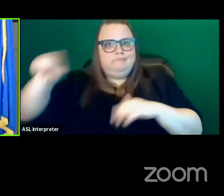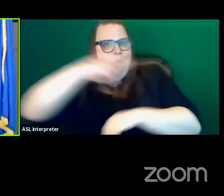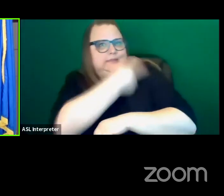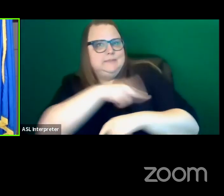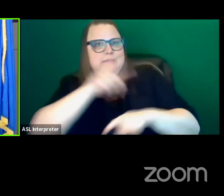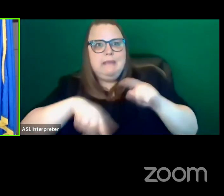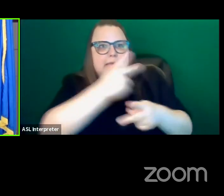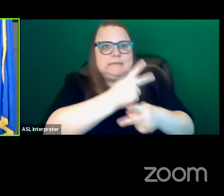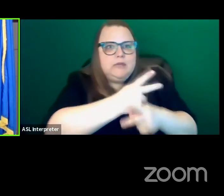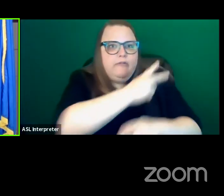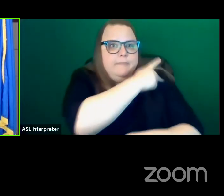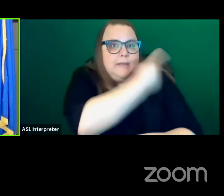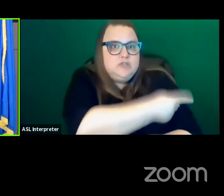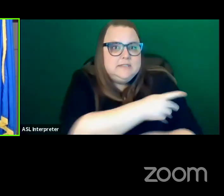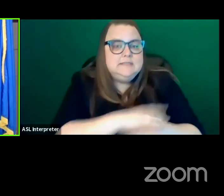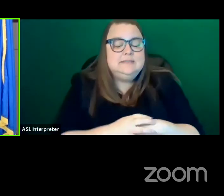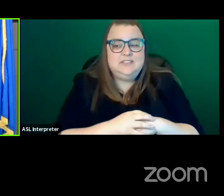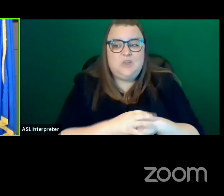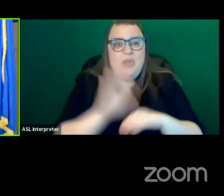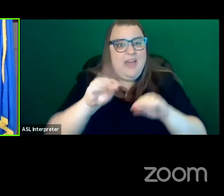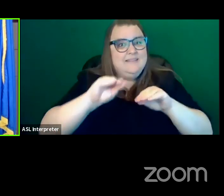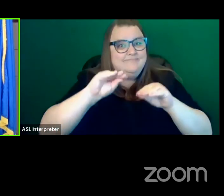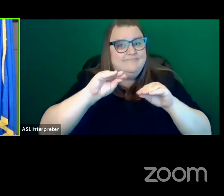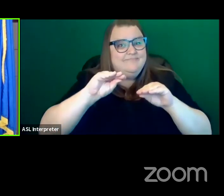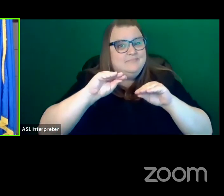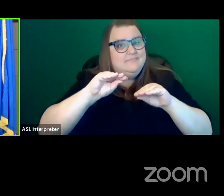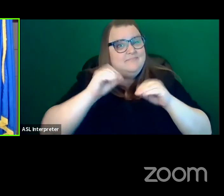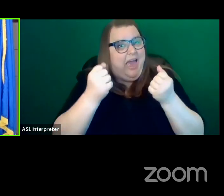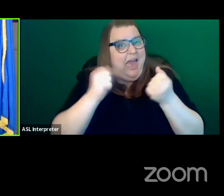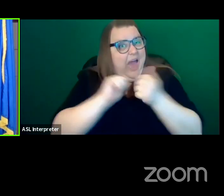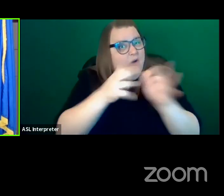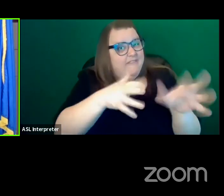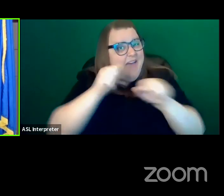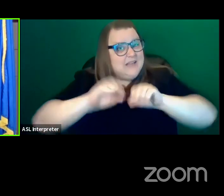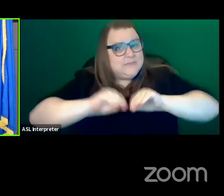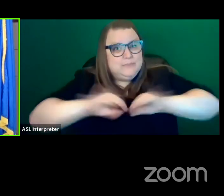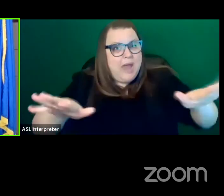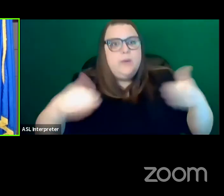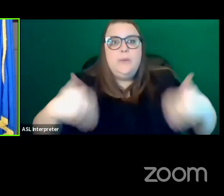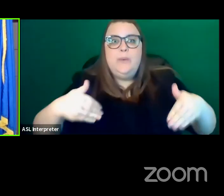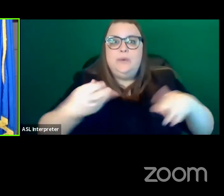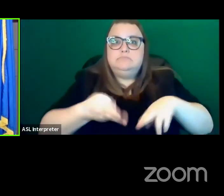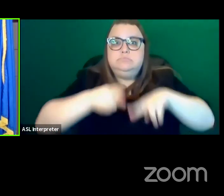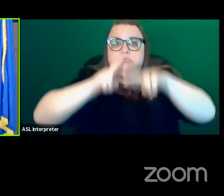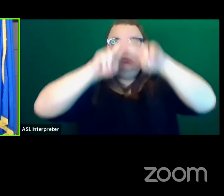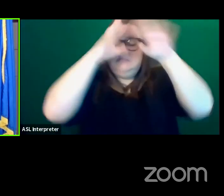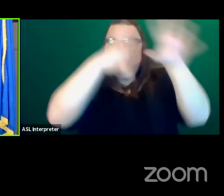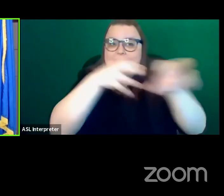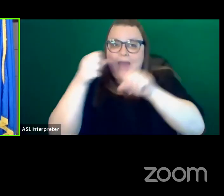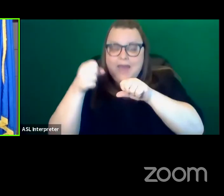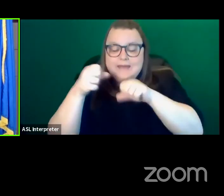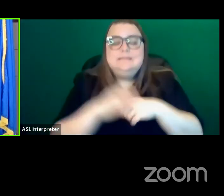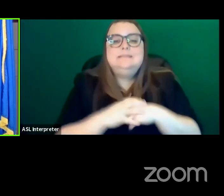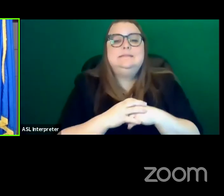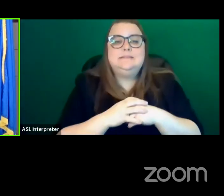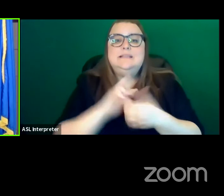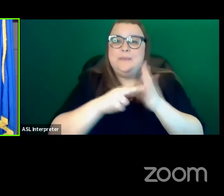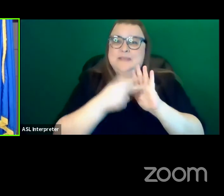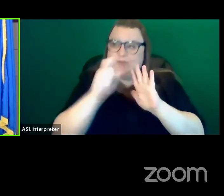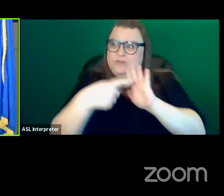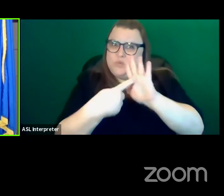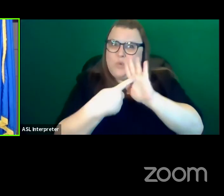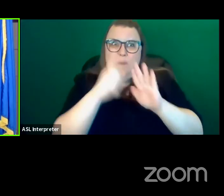COVID spread is increasing in Nevada. Engage local leaders to demonstrate the effect growing cases will have on